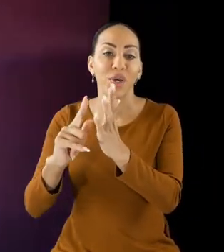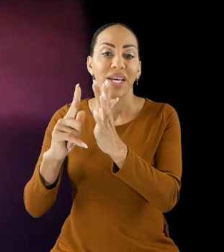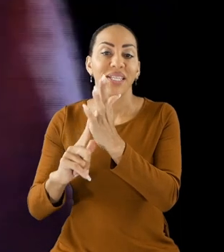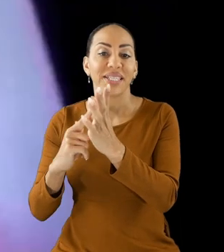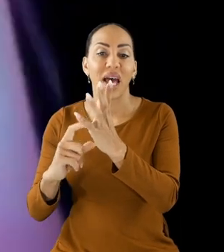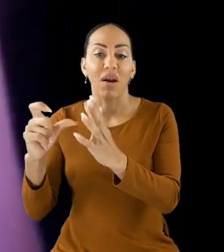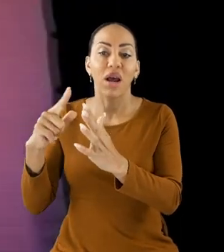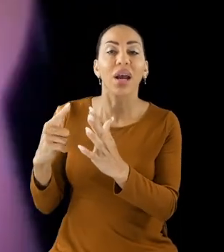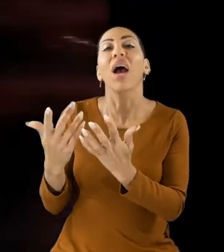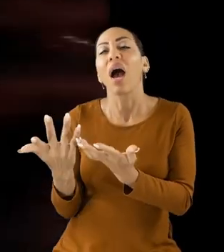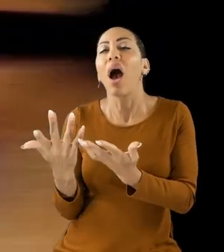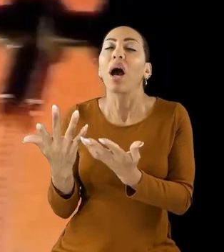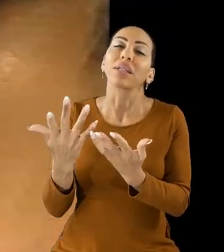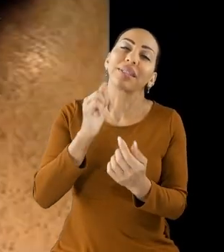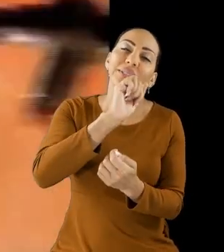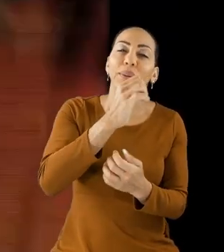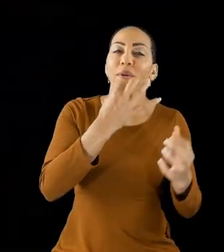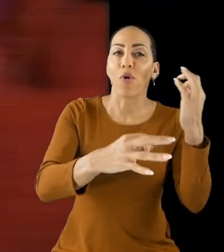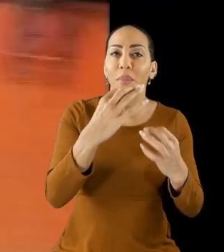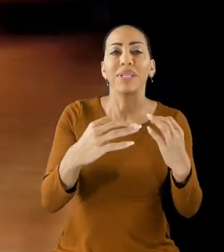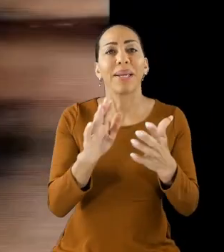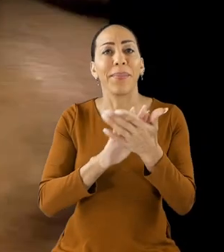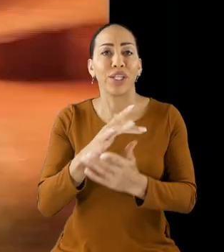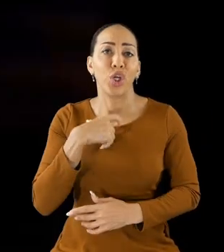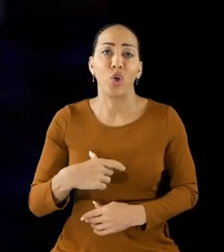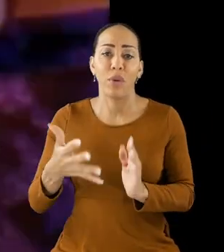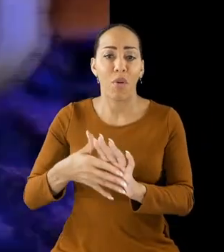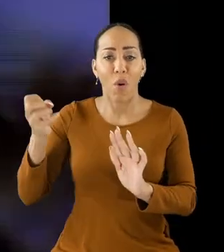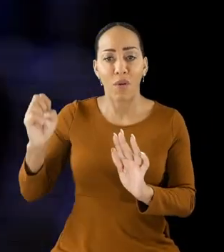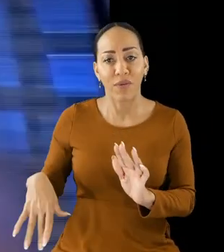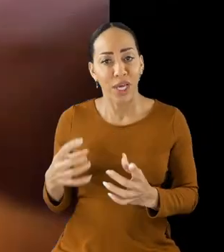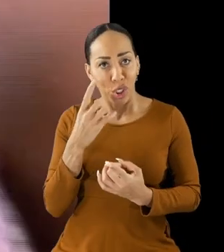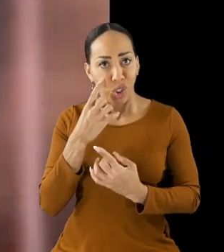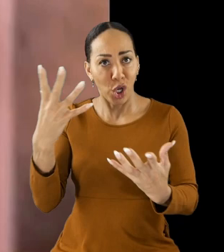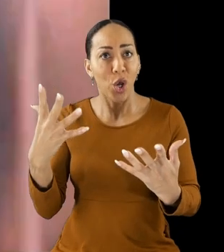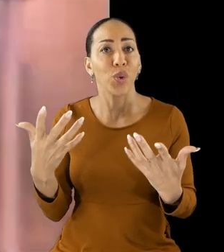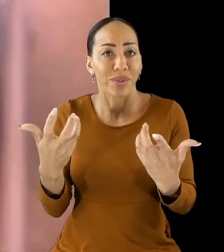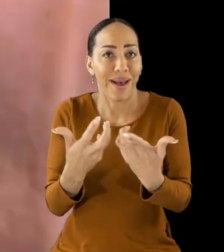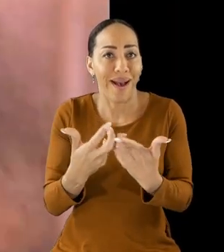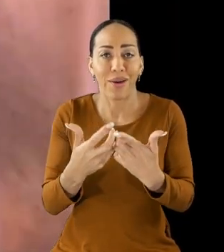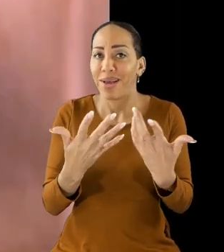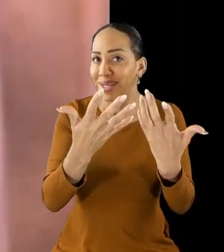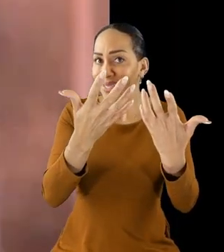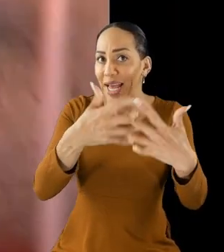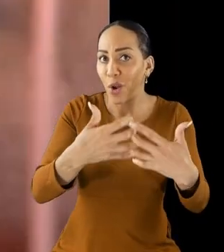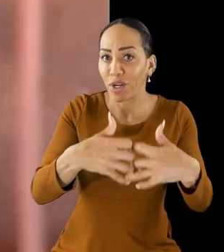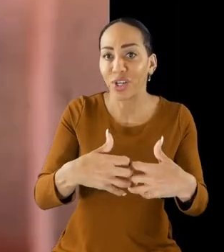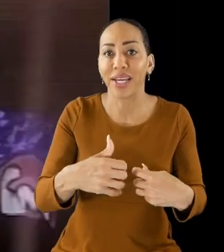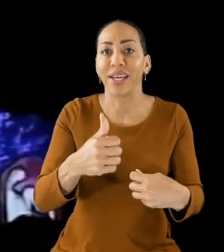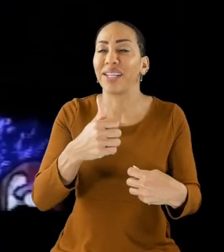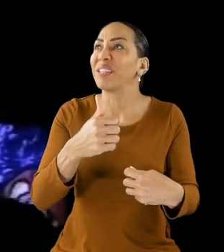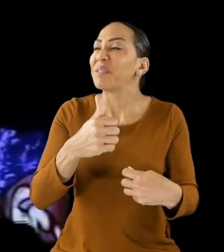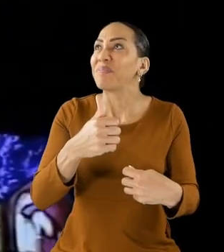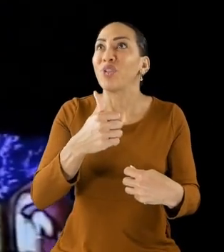example, it presents a vision of the cyborg as a dehumanized body. It also illustrates how humans can use technology